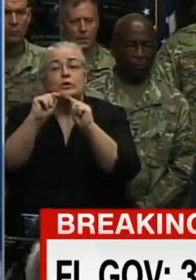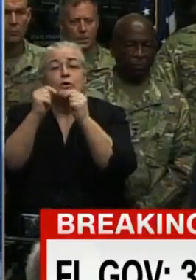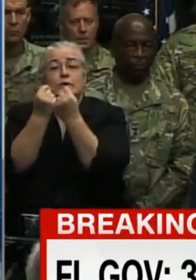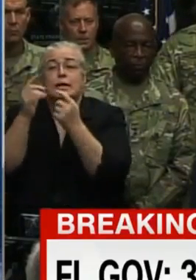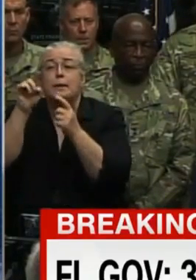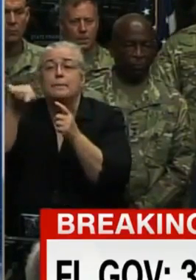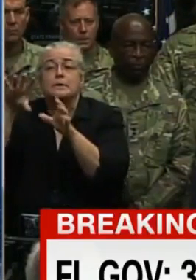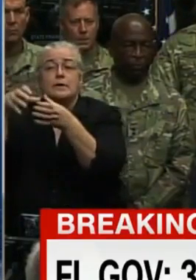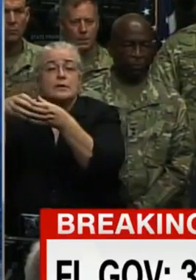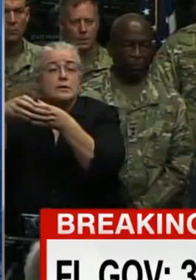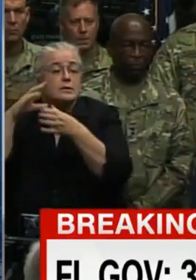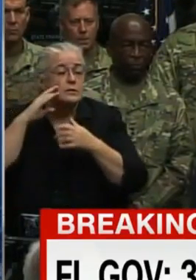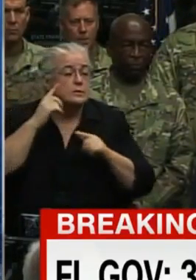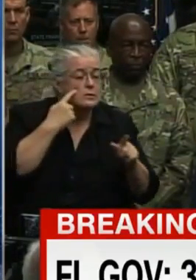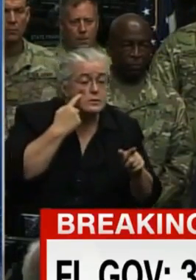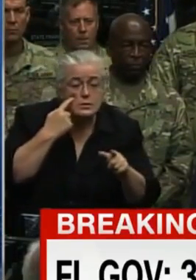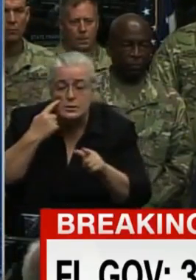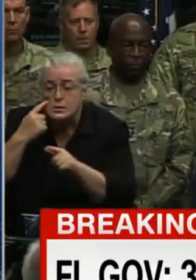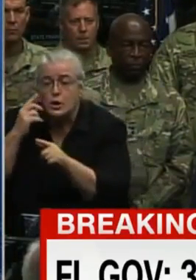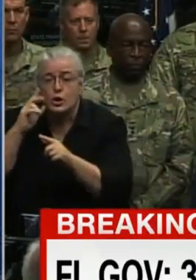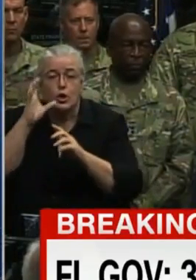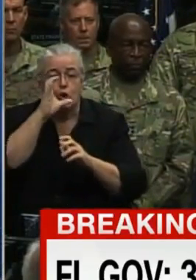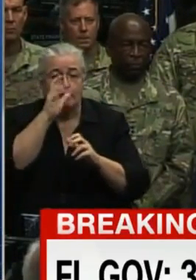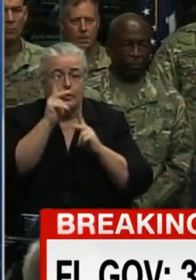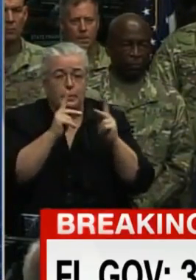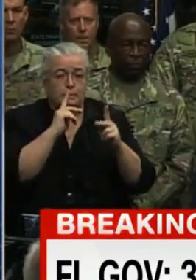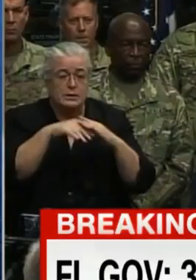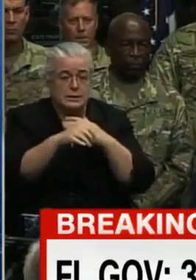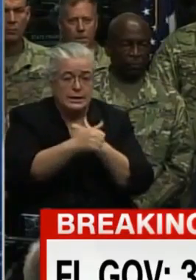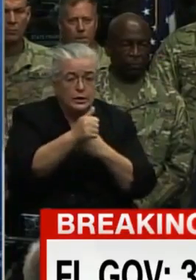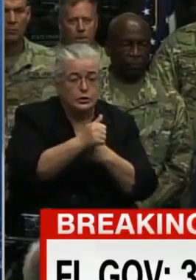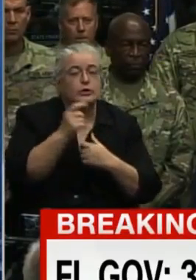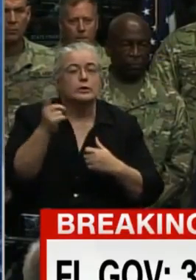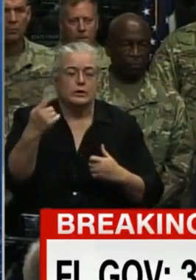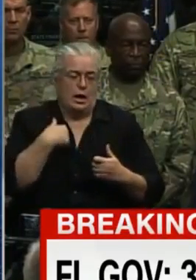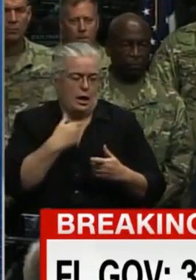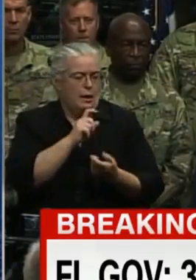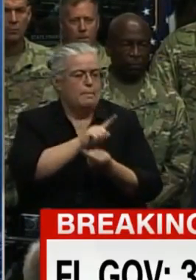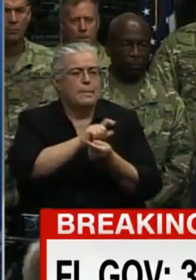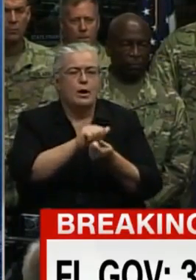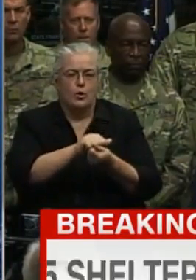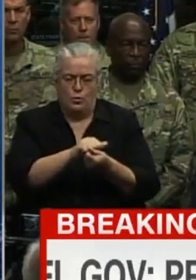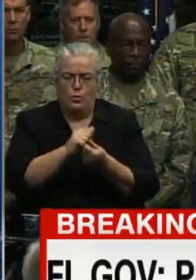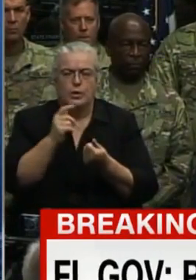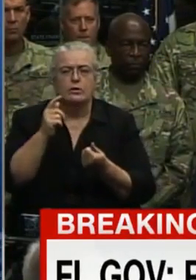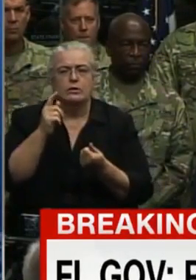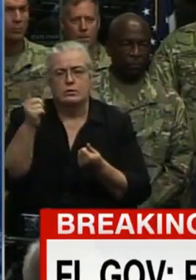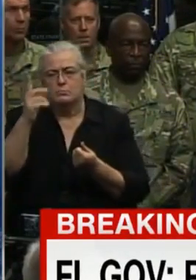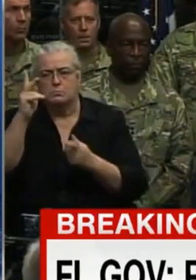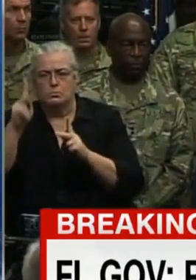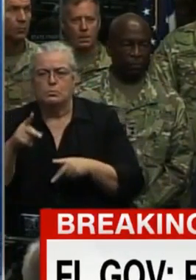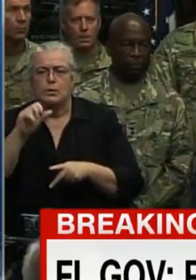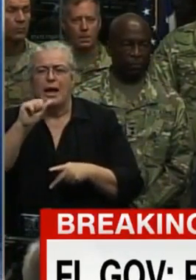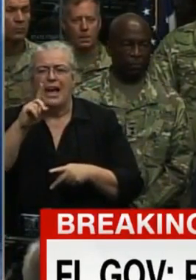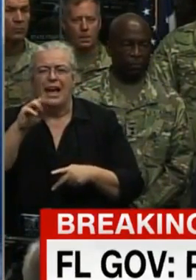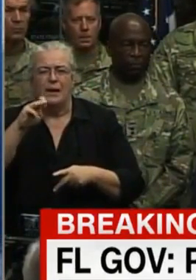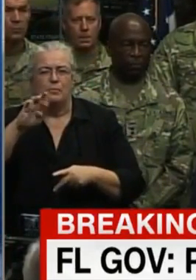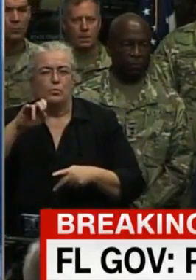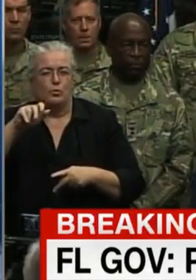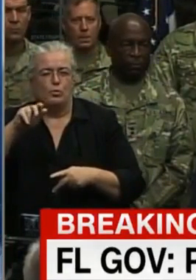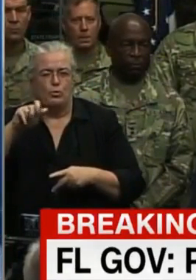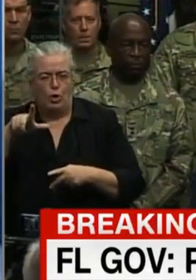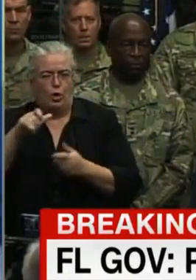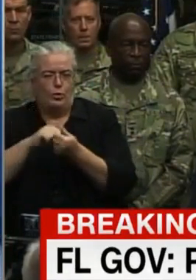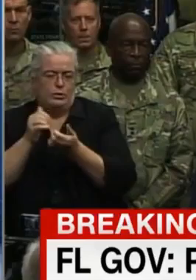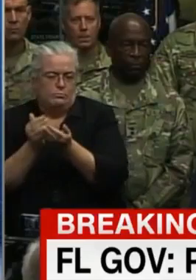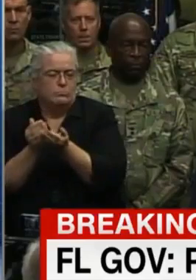for first responders. I met with the Coast Guard Admiral today, and they are here and have asked us to help in this process.